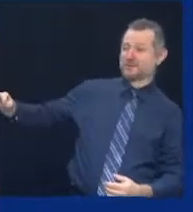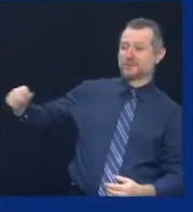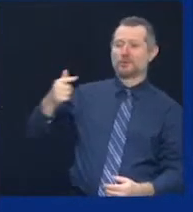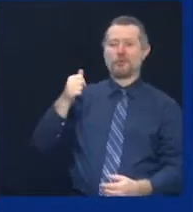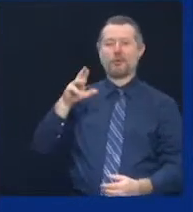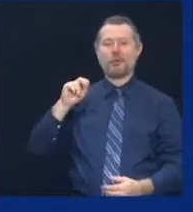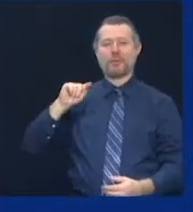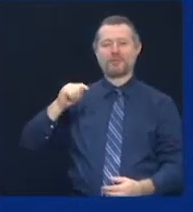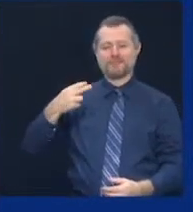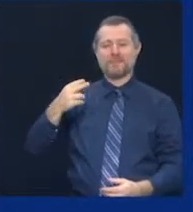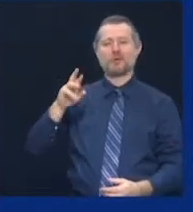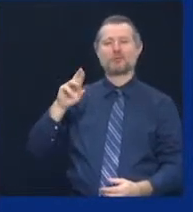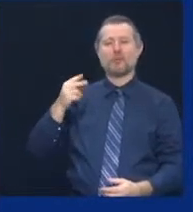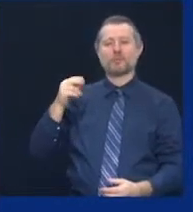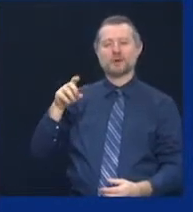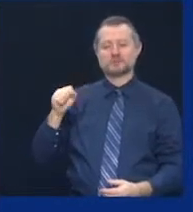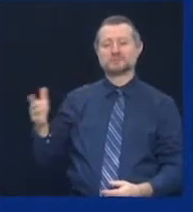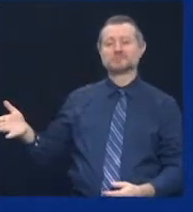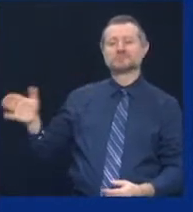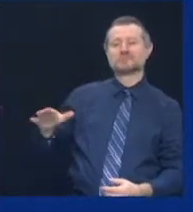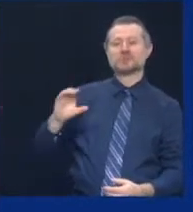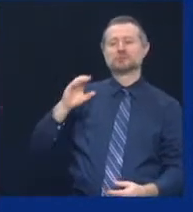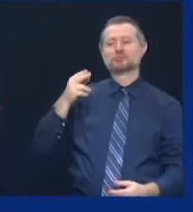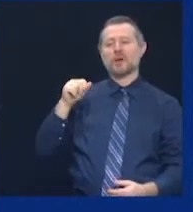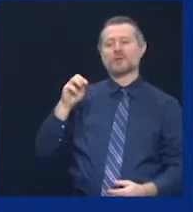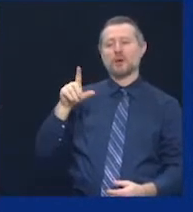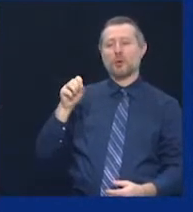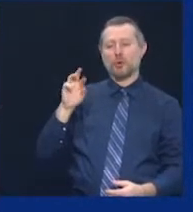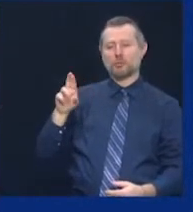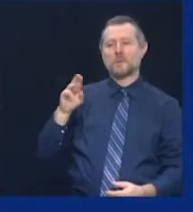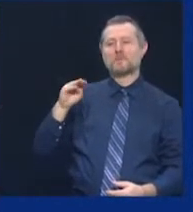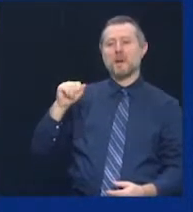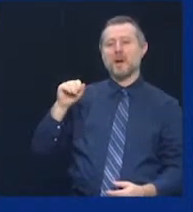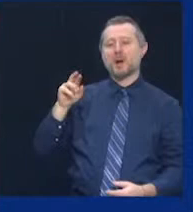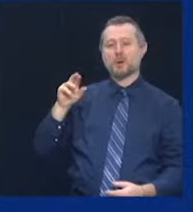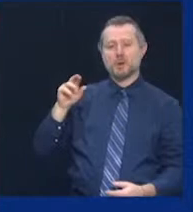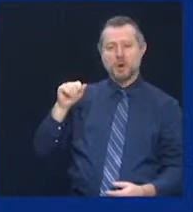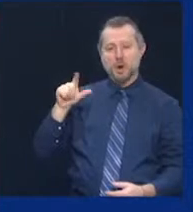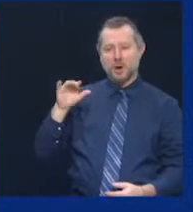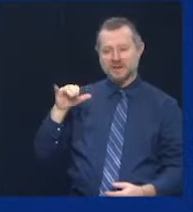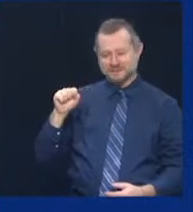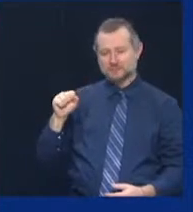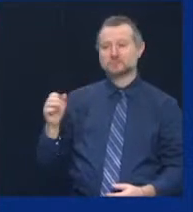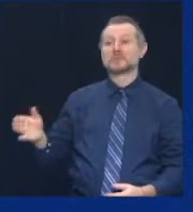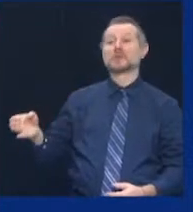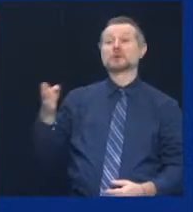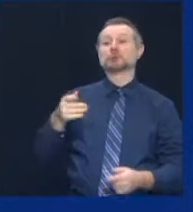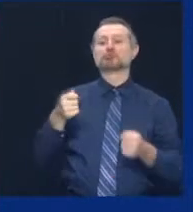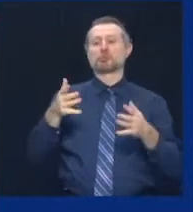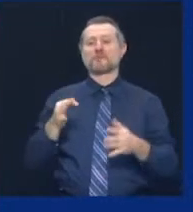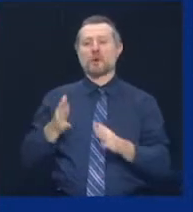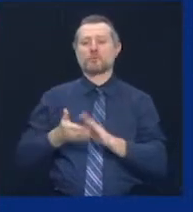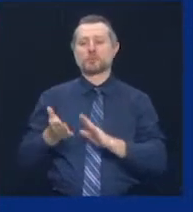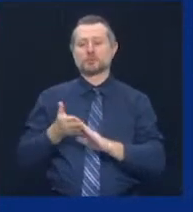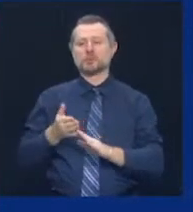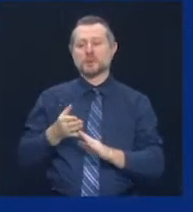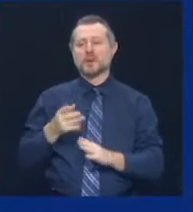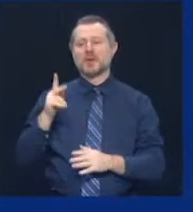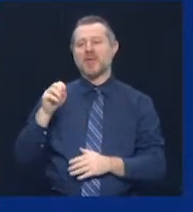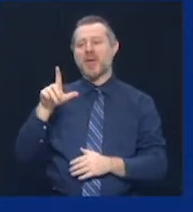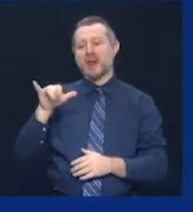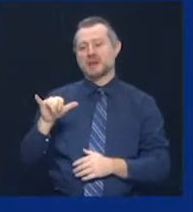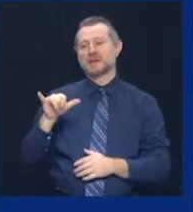Chancellor Malatras, Director of Operations Kelly Cummings, Health Commissioner Dr. Zucker, to my